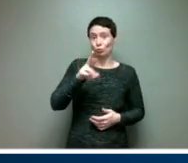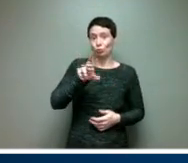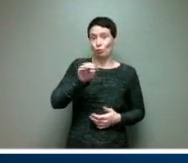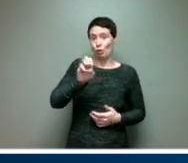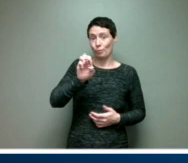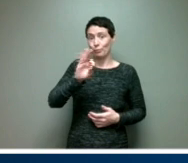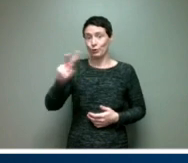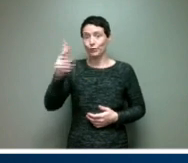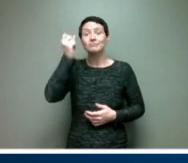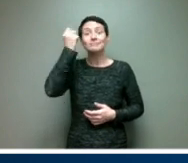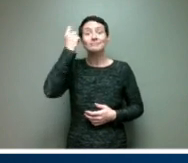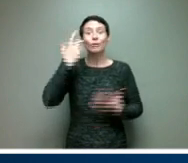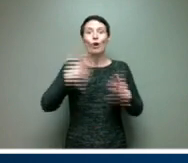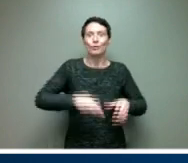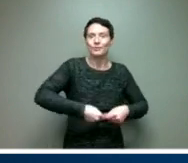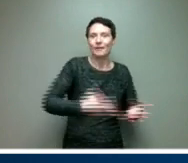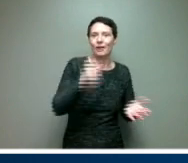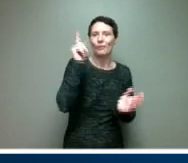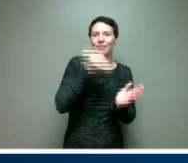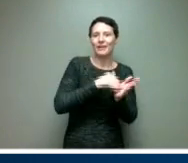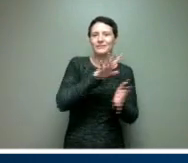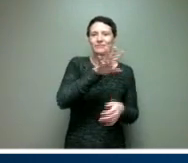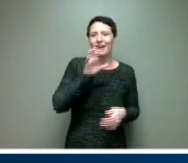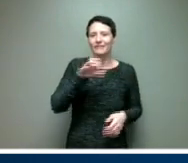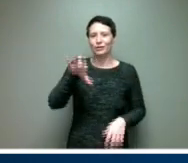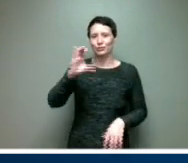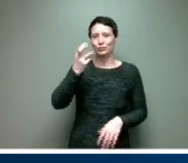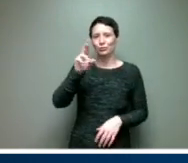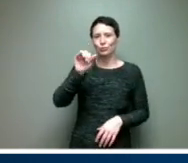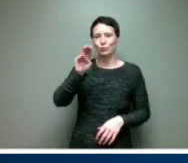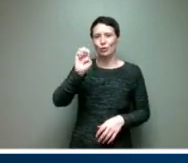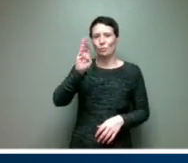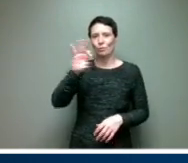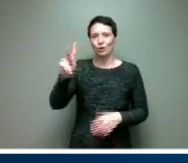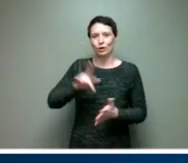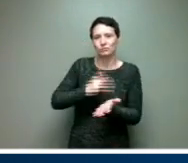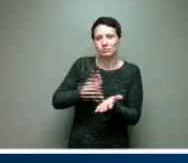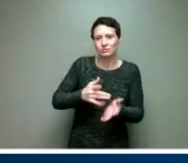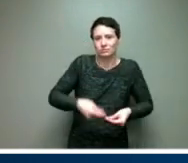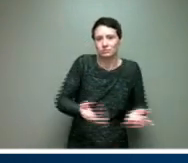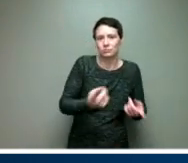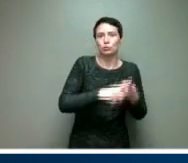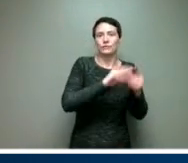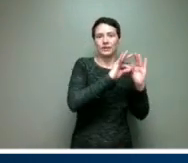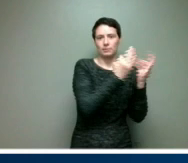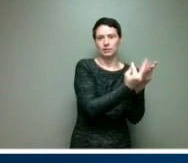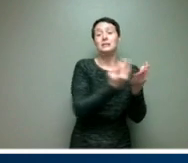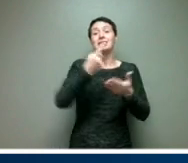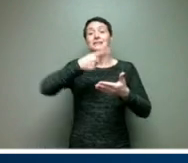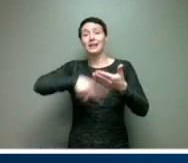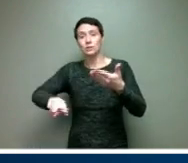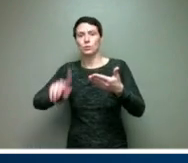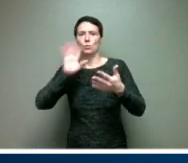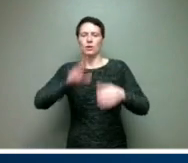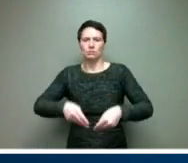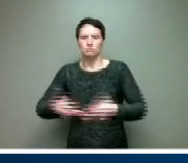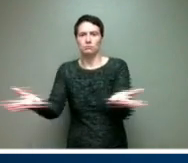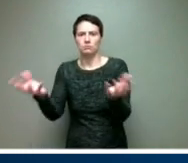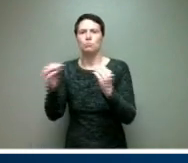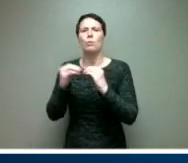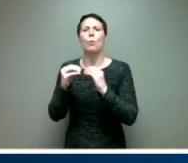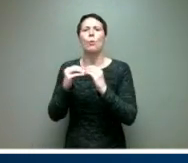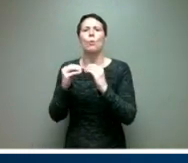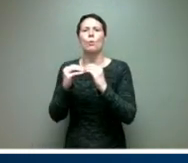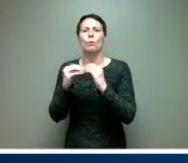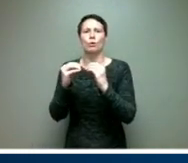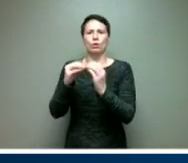our students and families. And as of next week, we're going to provide more. For those families that